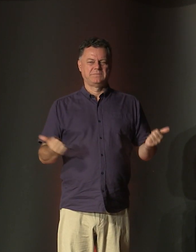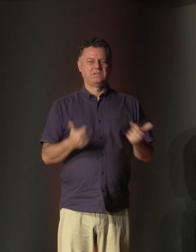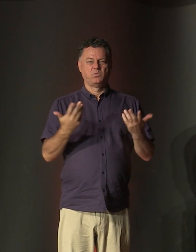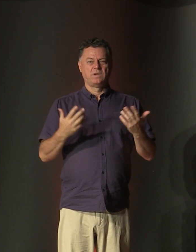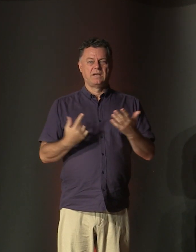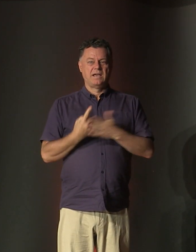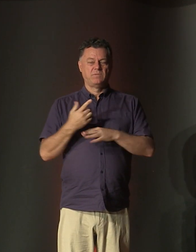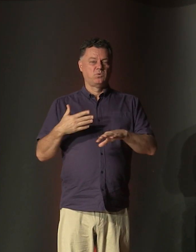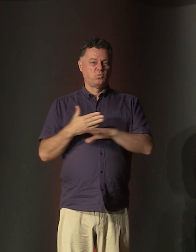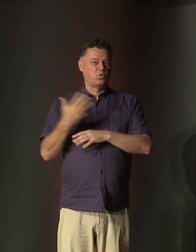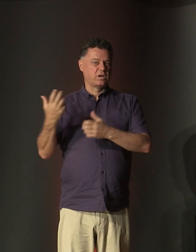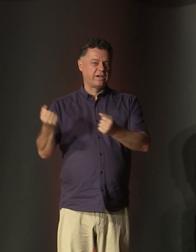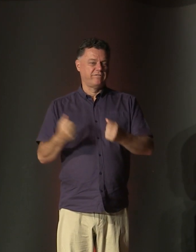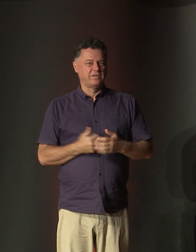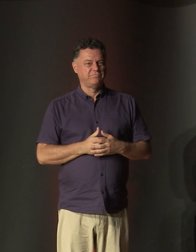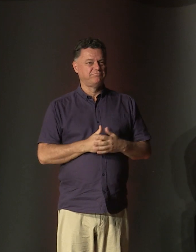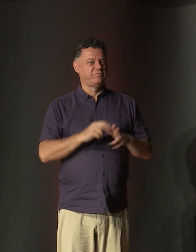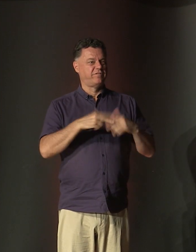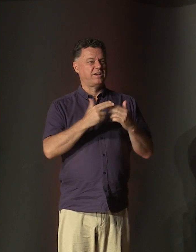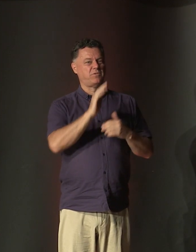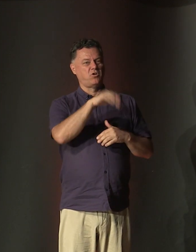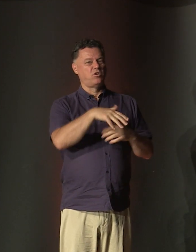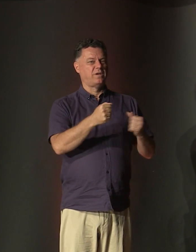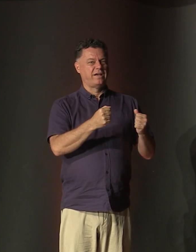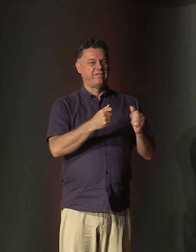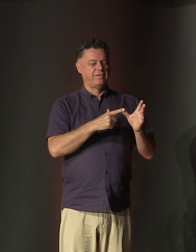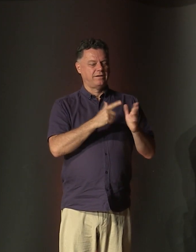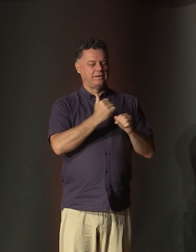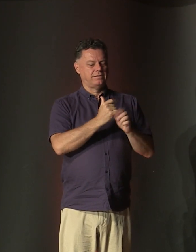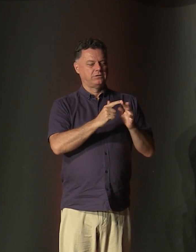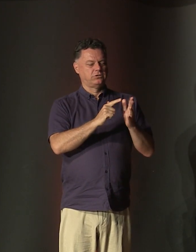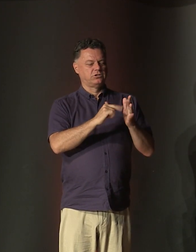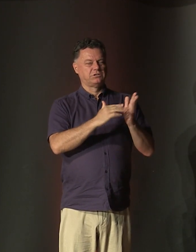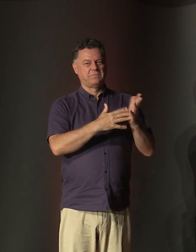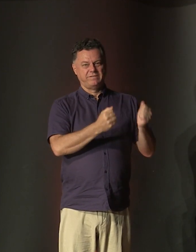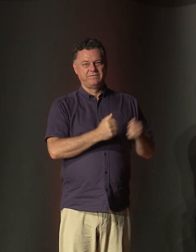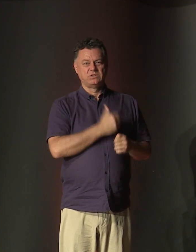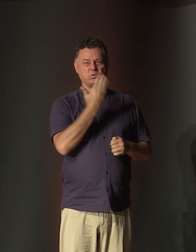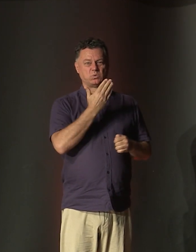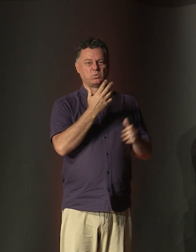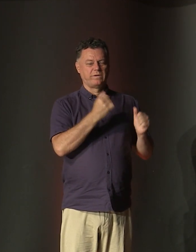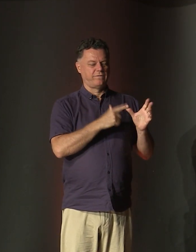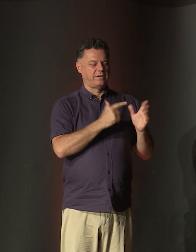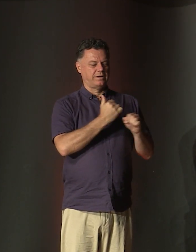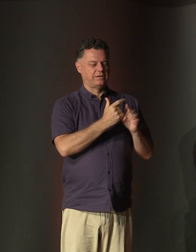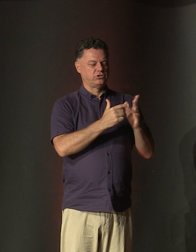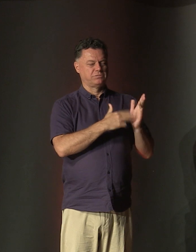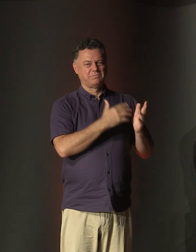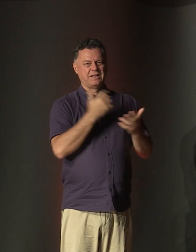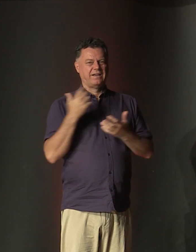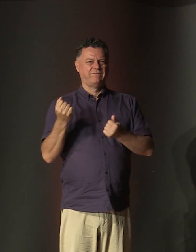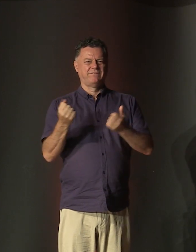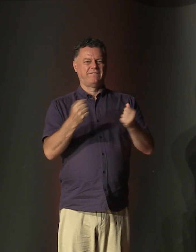workplace, it's at home, it's in schools. And in fact, the World Health Organization